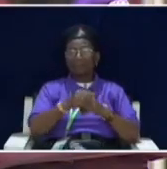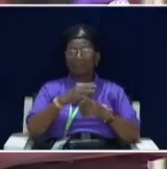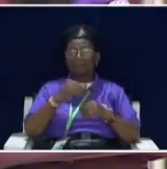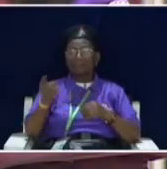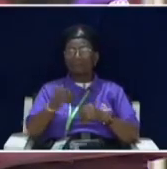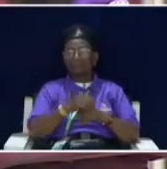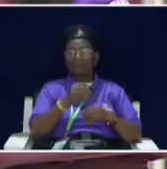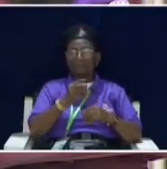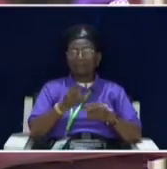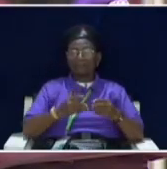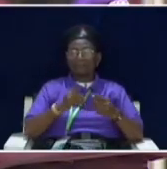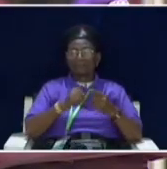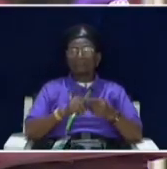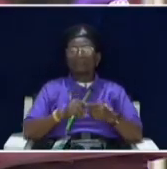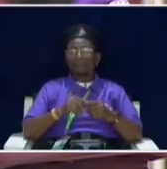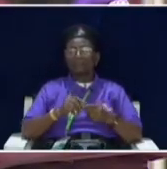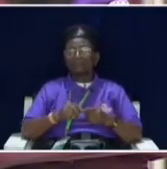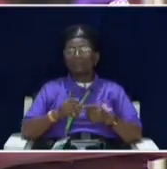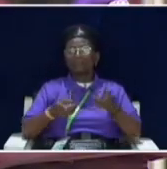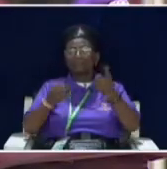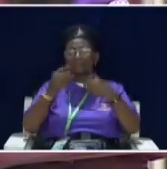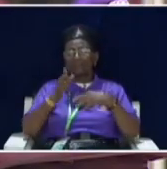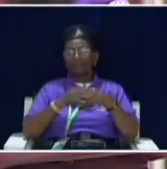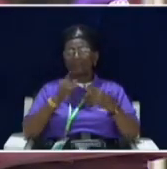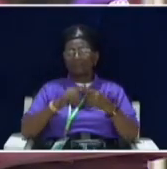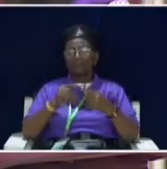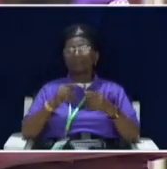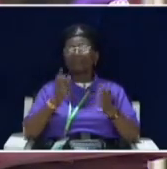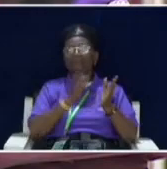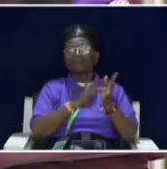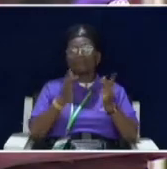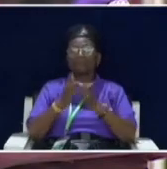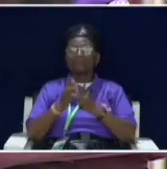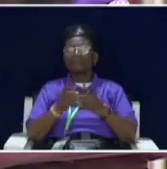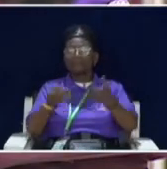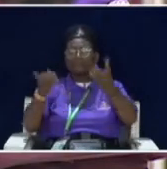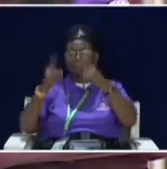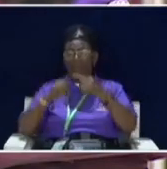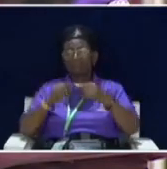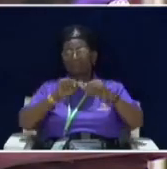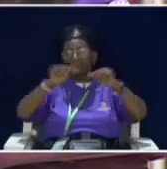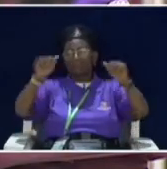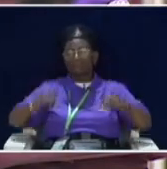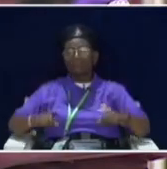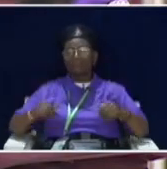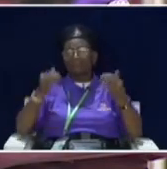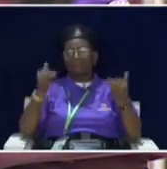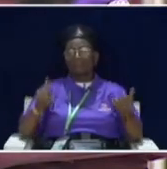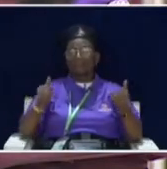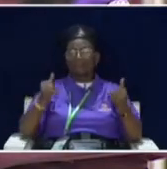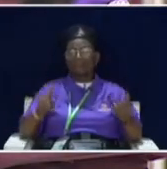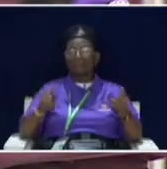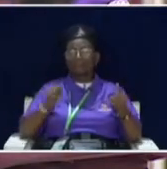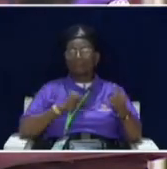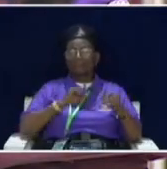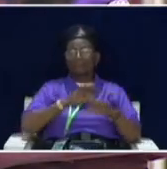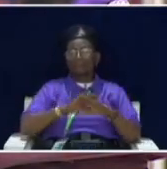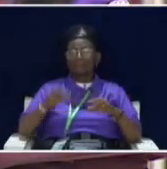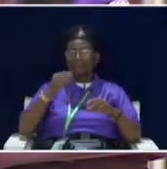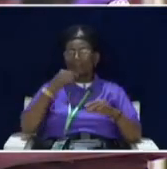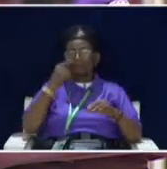Jesus, come to the altar now. I'm not talking of those who had already